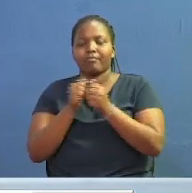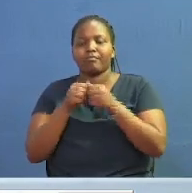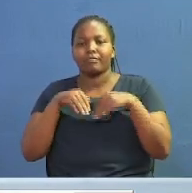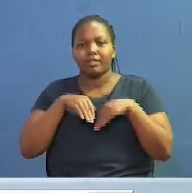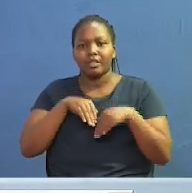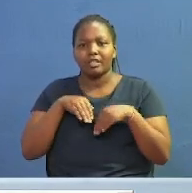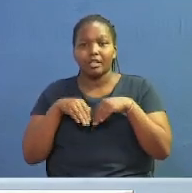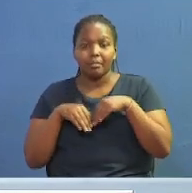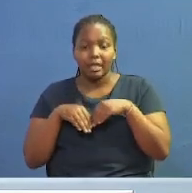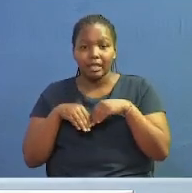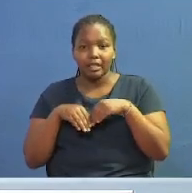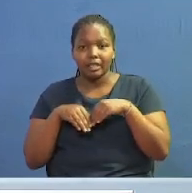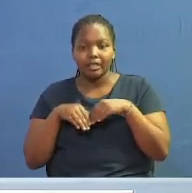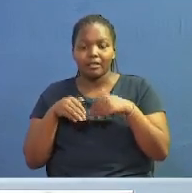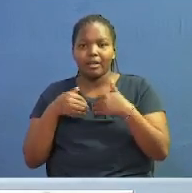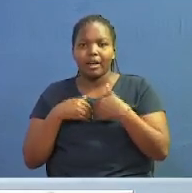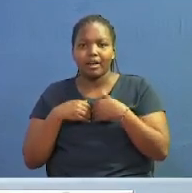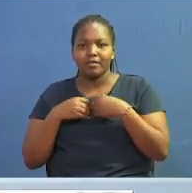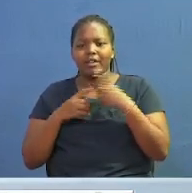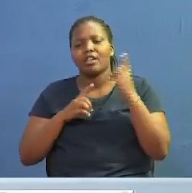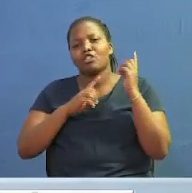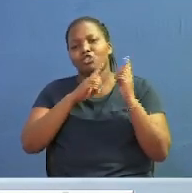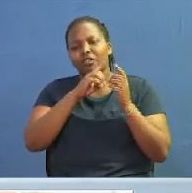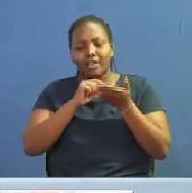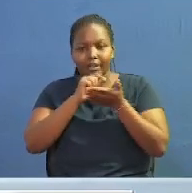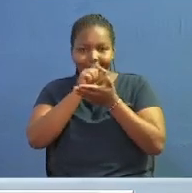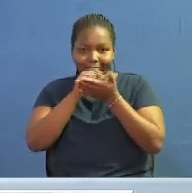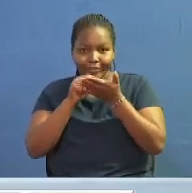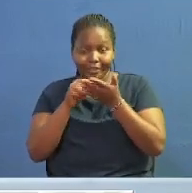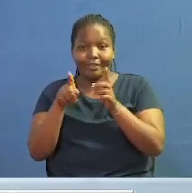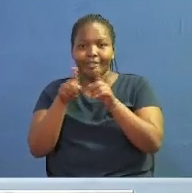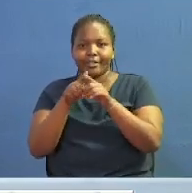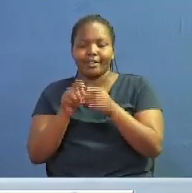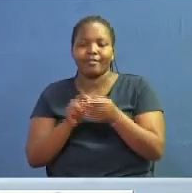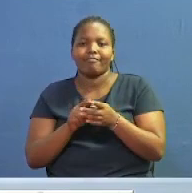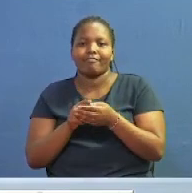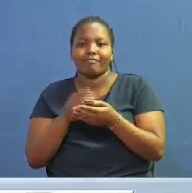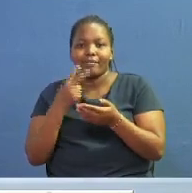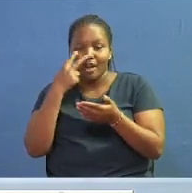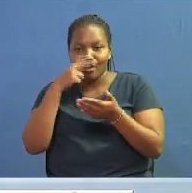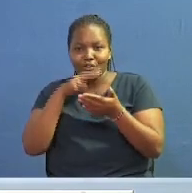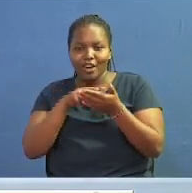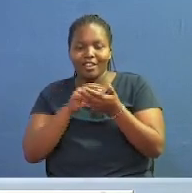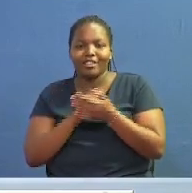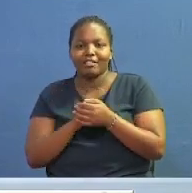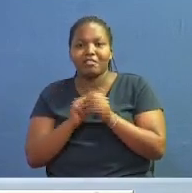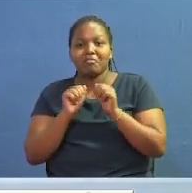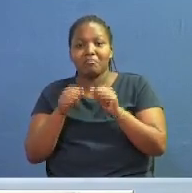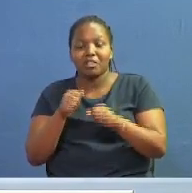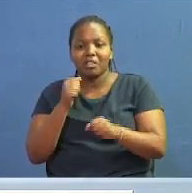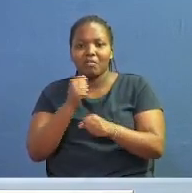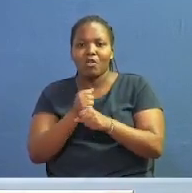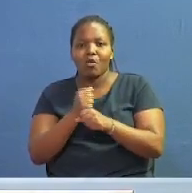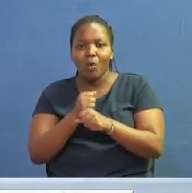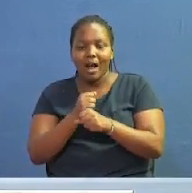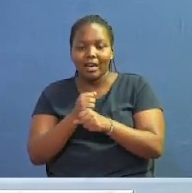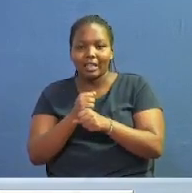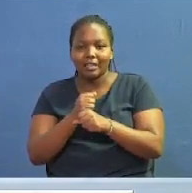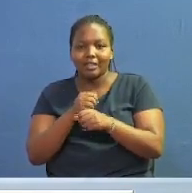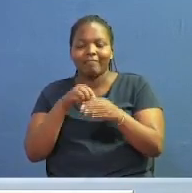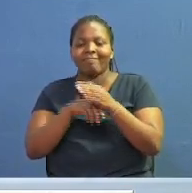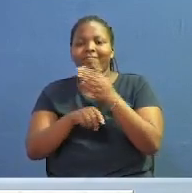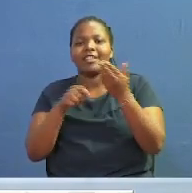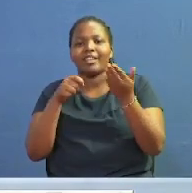as speaking, traveling, reading, and writing. It can allow them to participate and enjoy the benefits of the digital